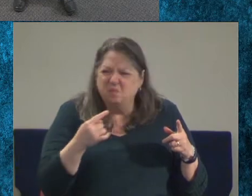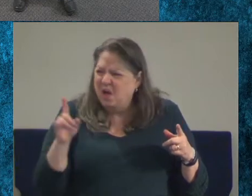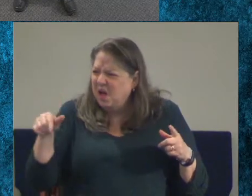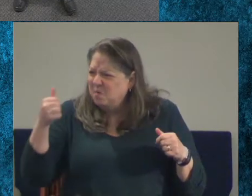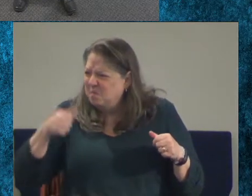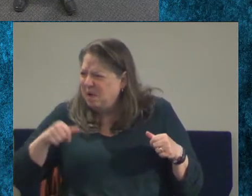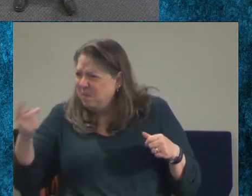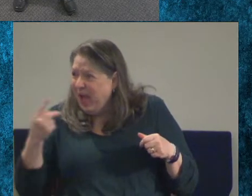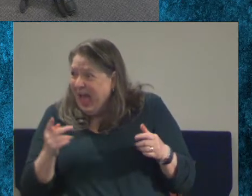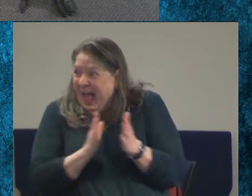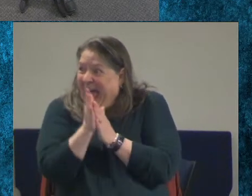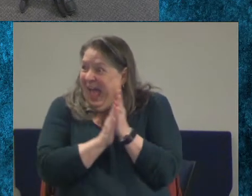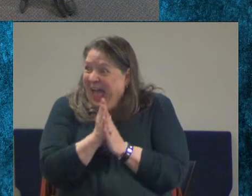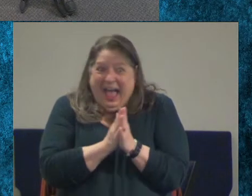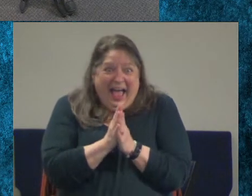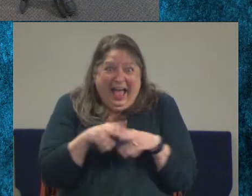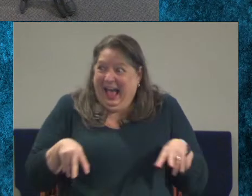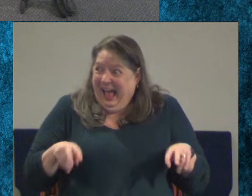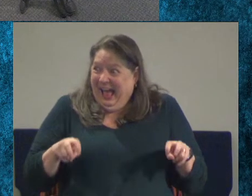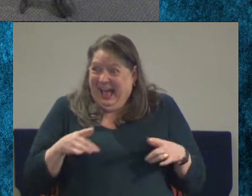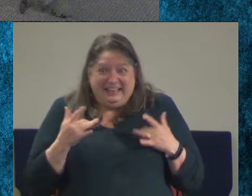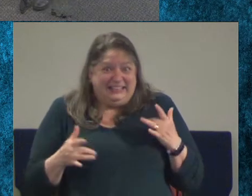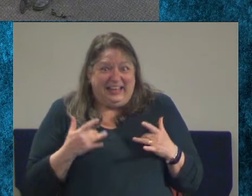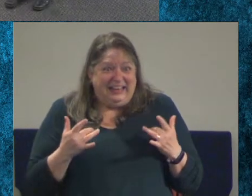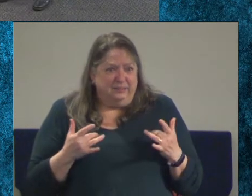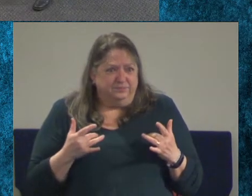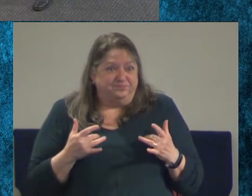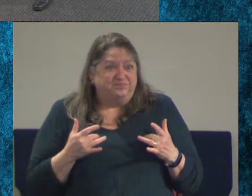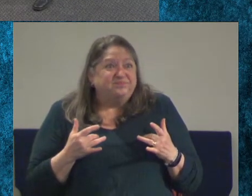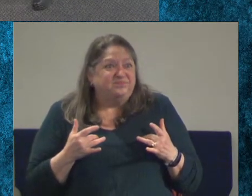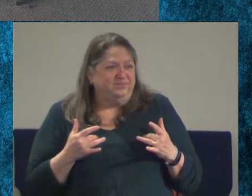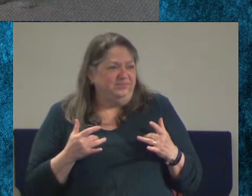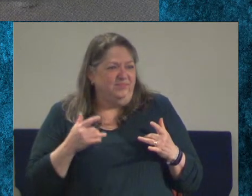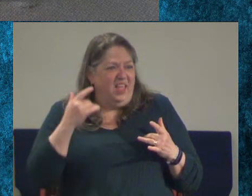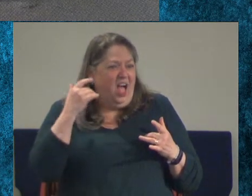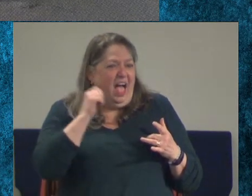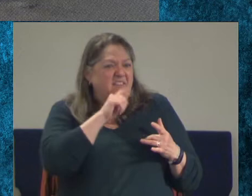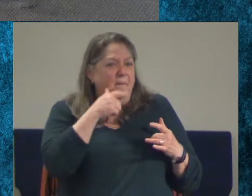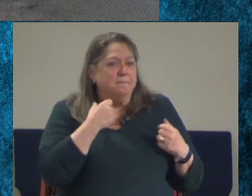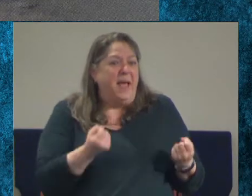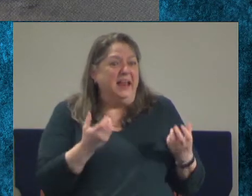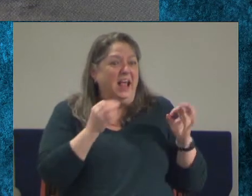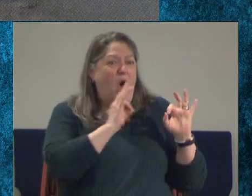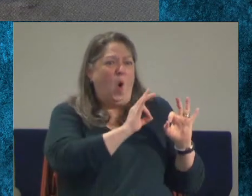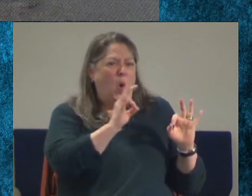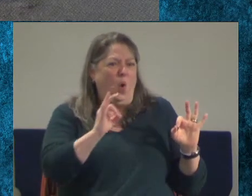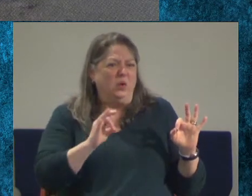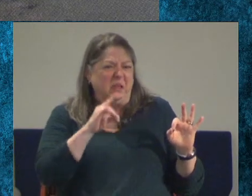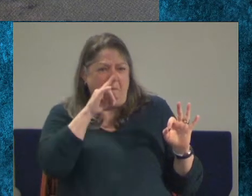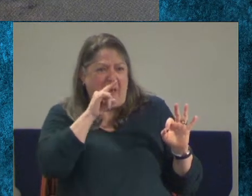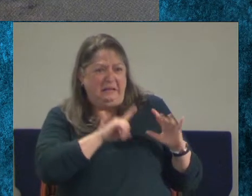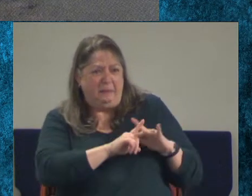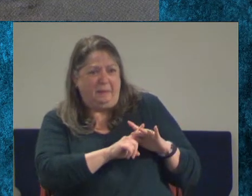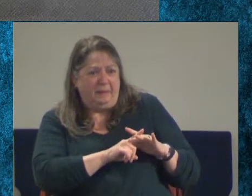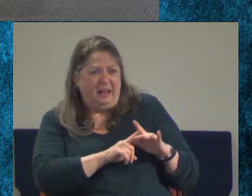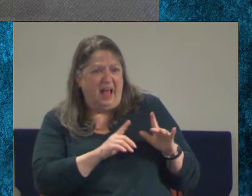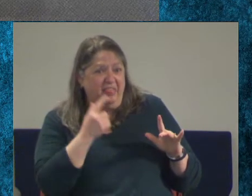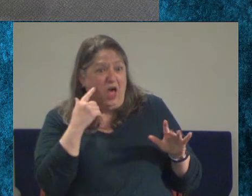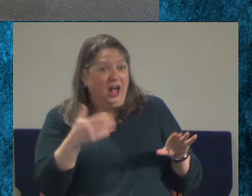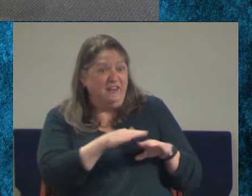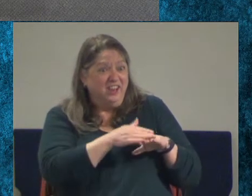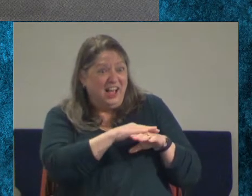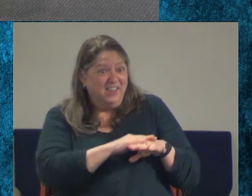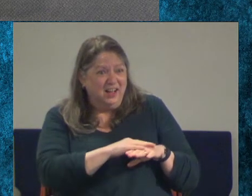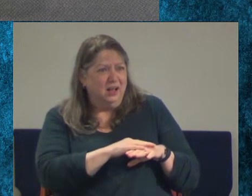All excited. You know, I covered all the holes for the mice and all that. Everything was all set, you know, and here,